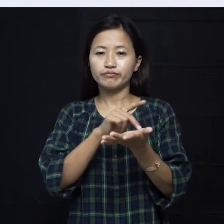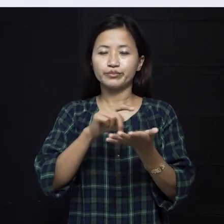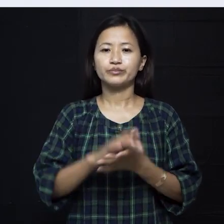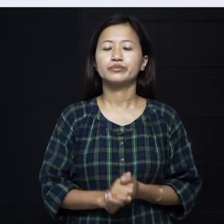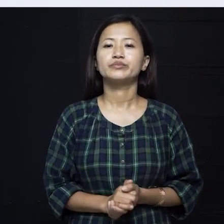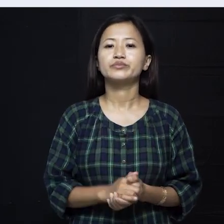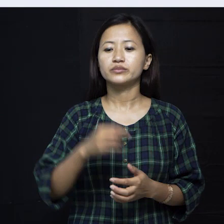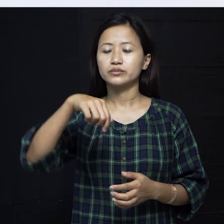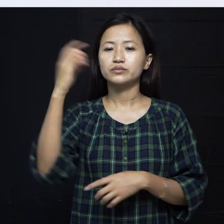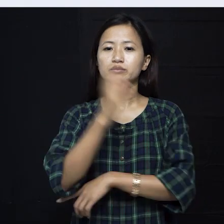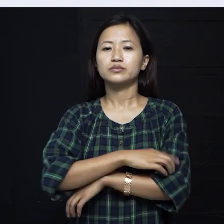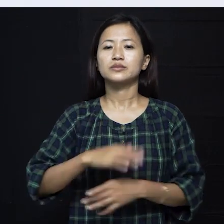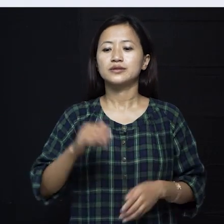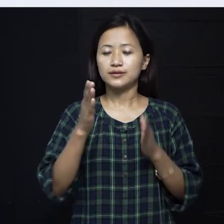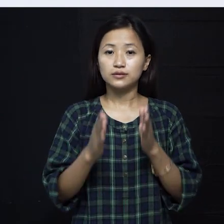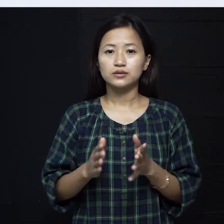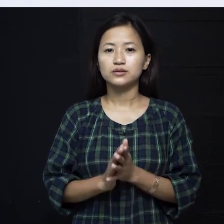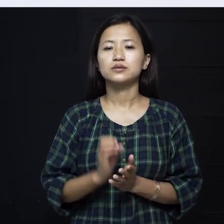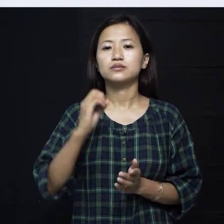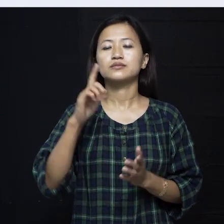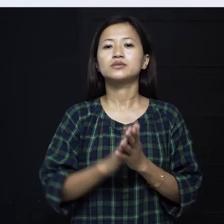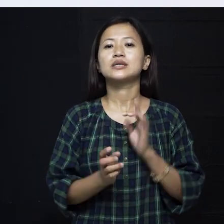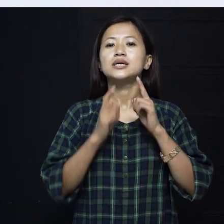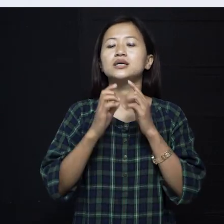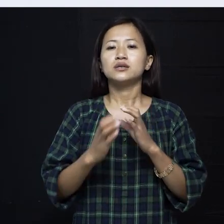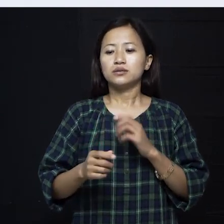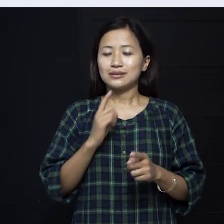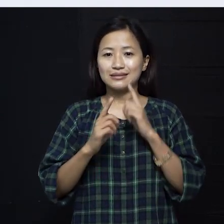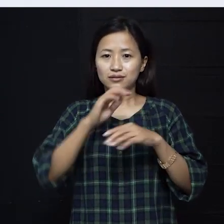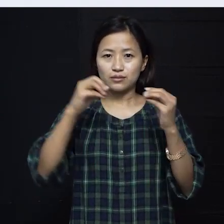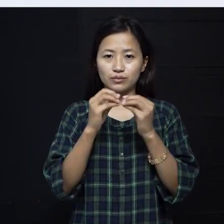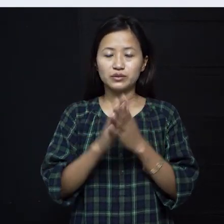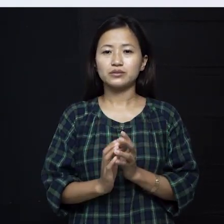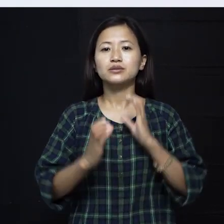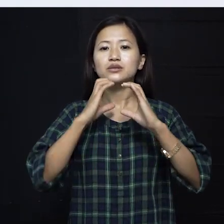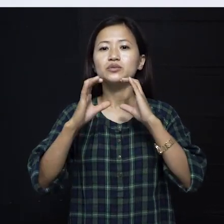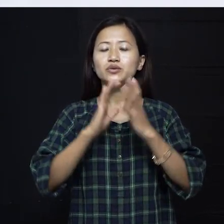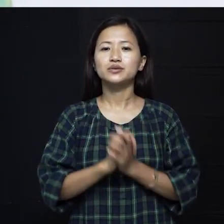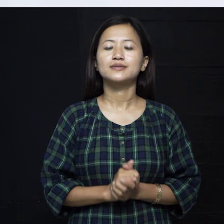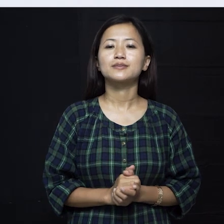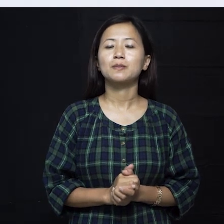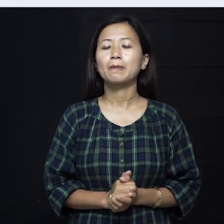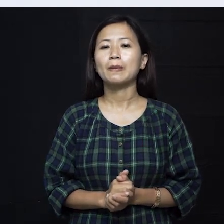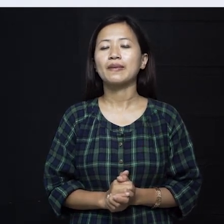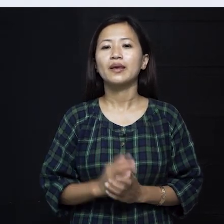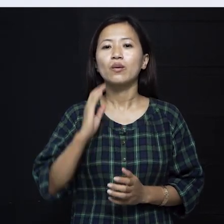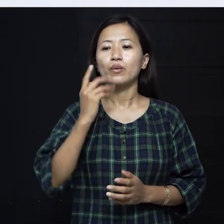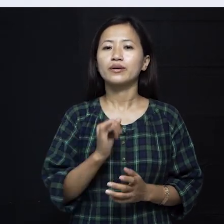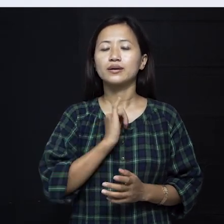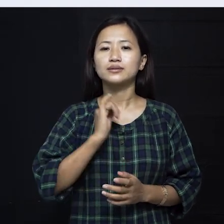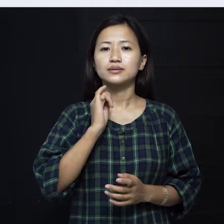today in this session we will be discussing about communication. Okay, communication. Now, when I